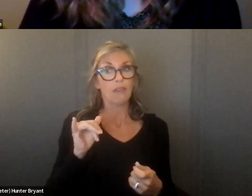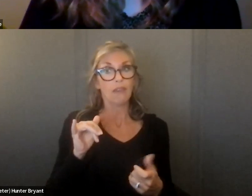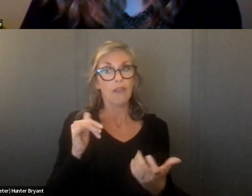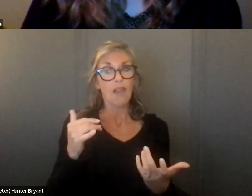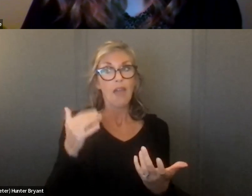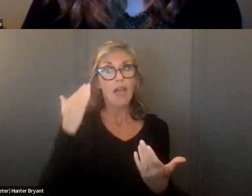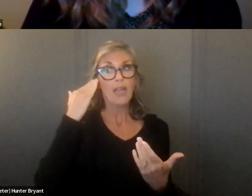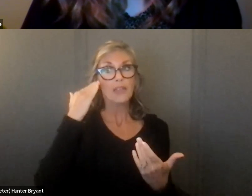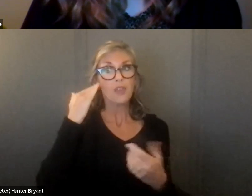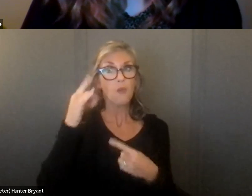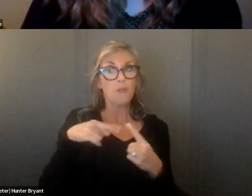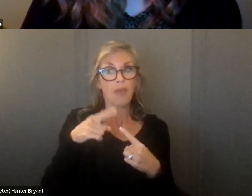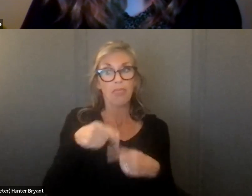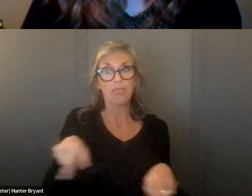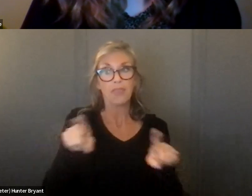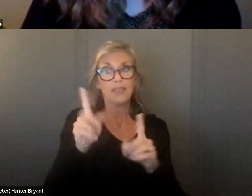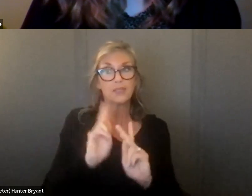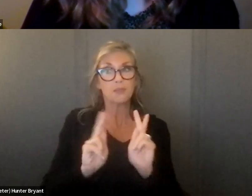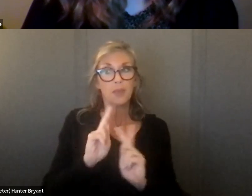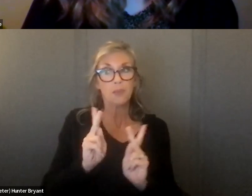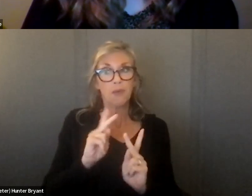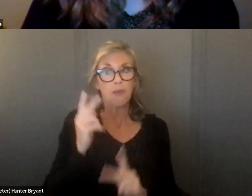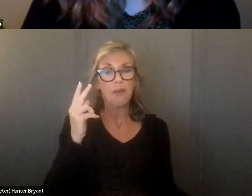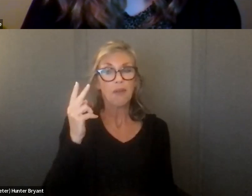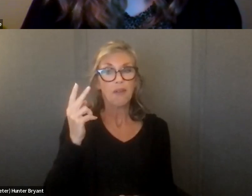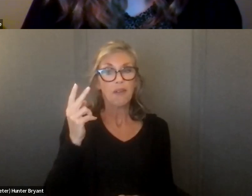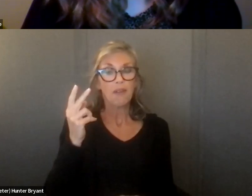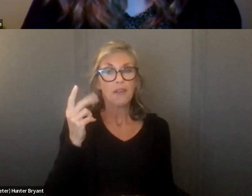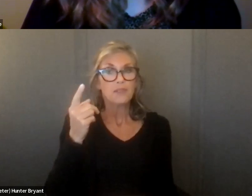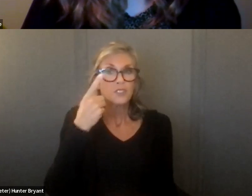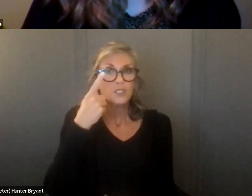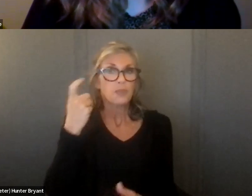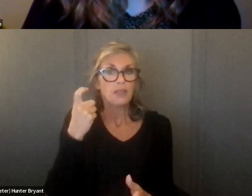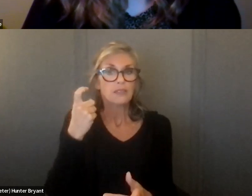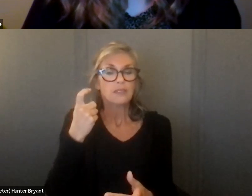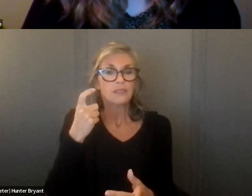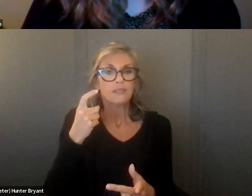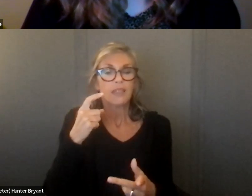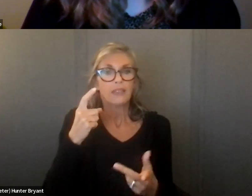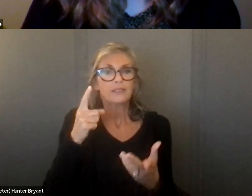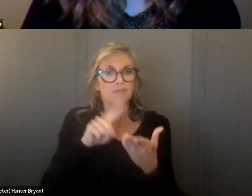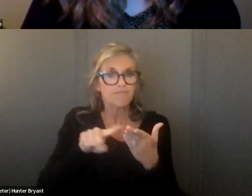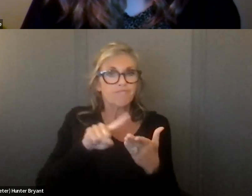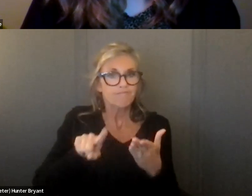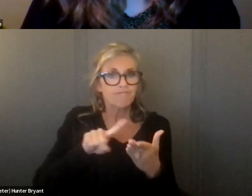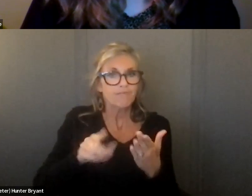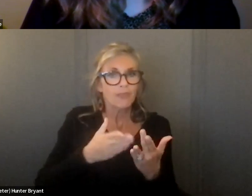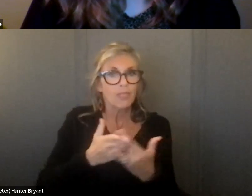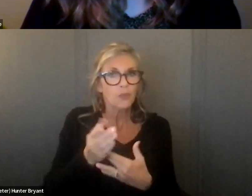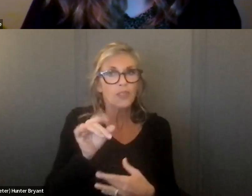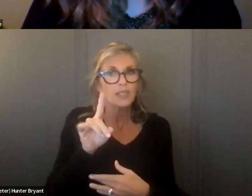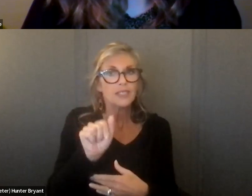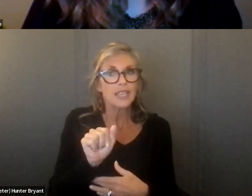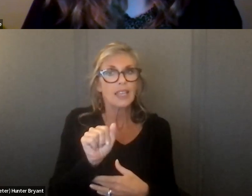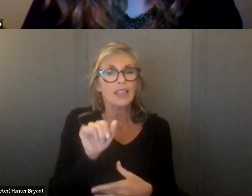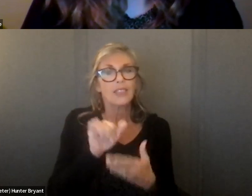these people without knowing them or knowing who they are, just because of, you know, kind of filing through the data. So I think that was an important piece that I